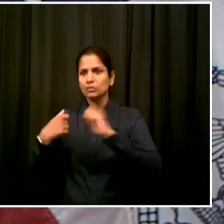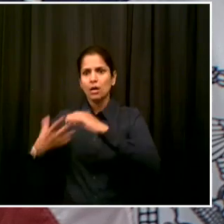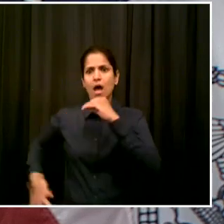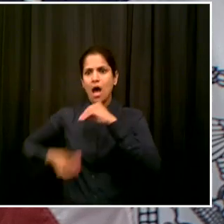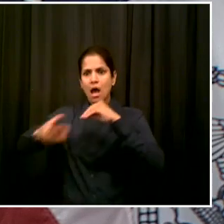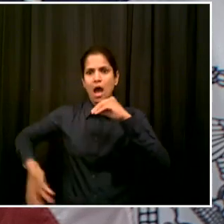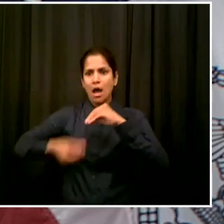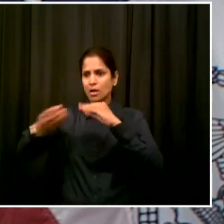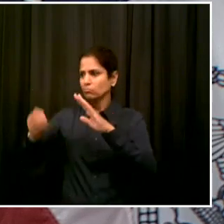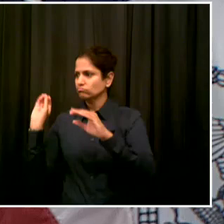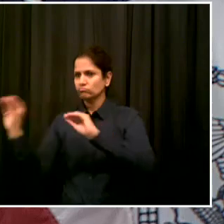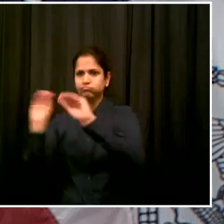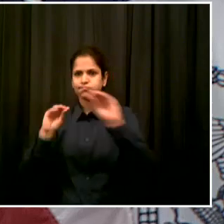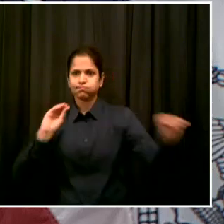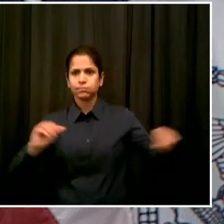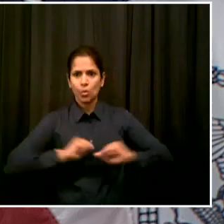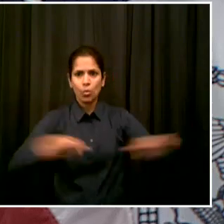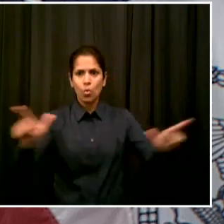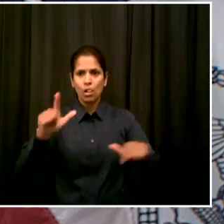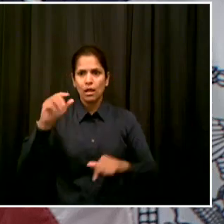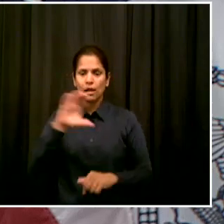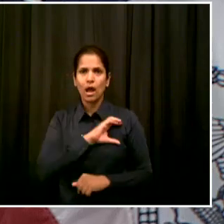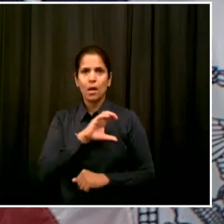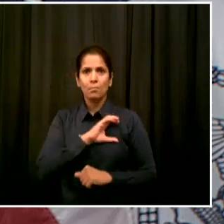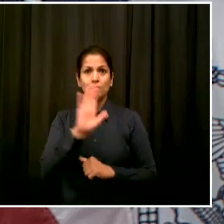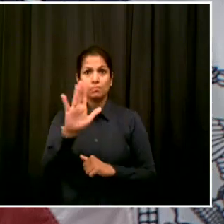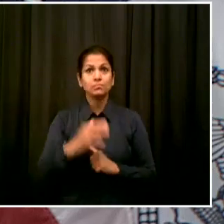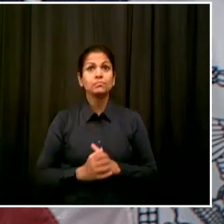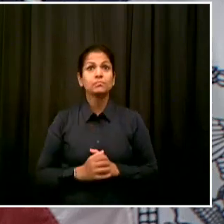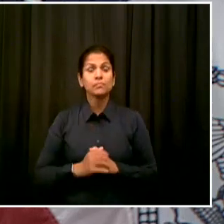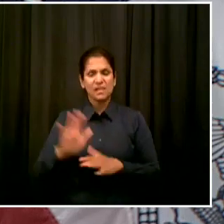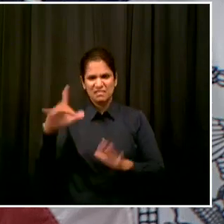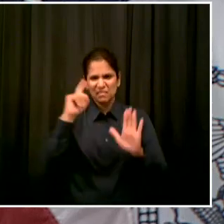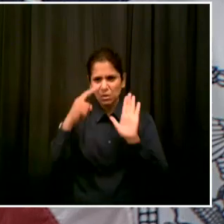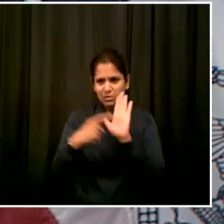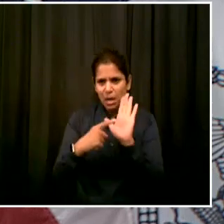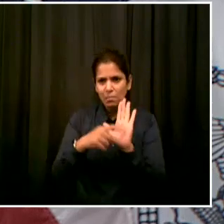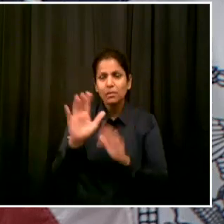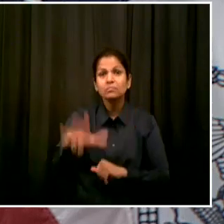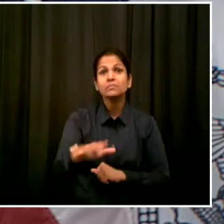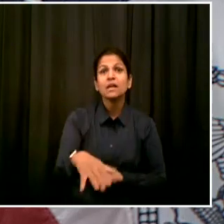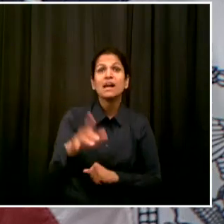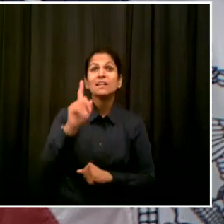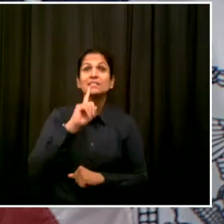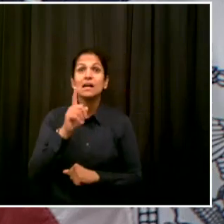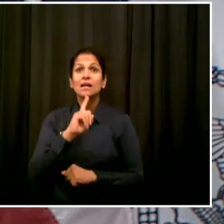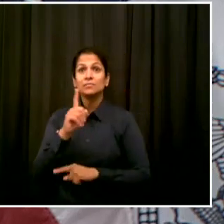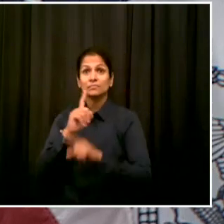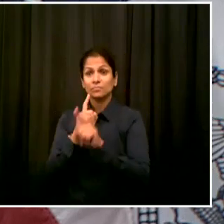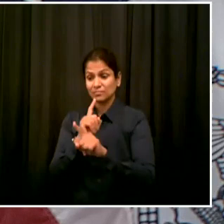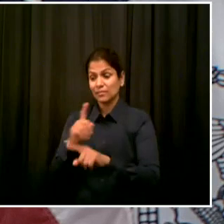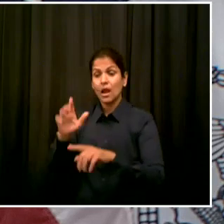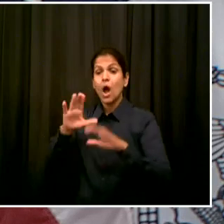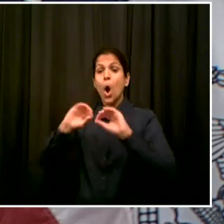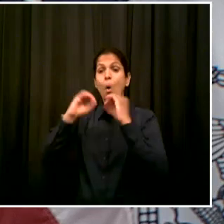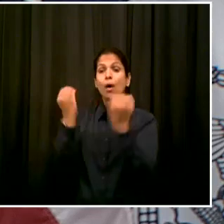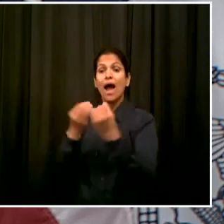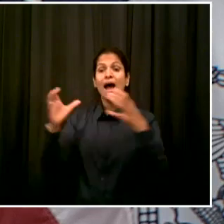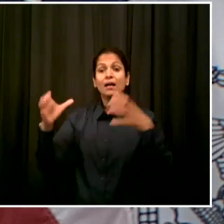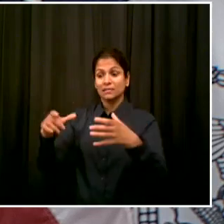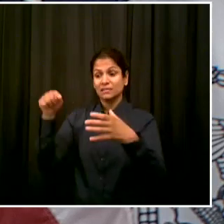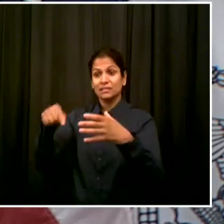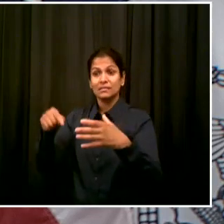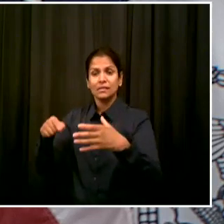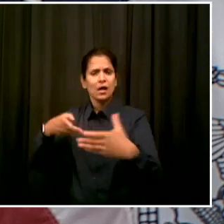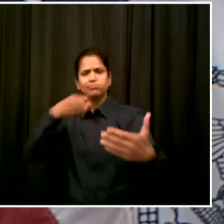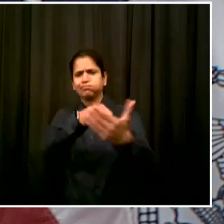anti-crime unit caused a certain number of challenges for communities, and there was a better way to do things. He was able to take that action very quickly